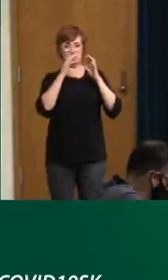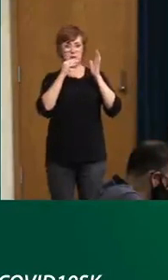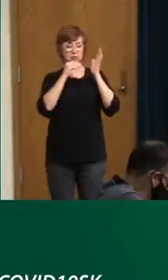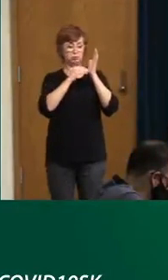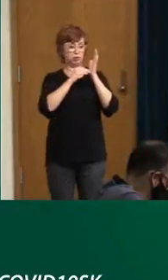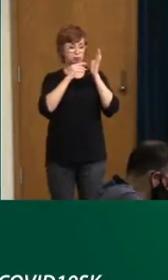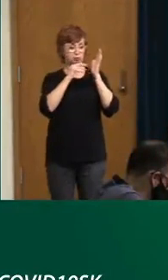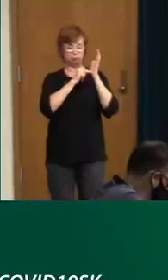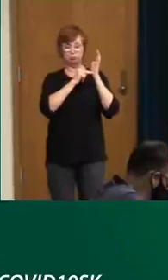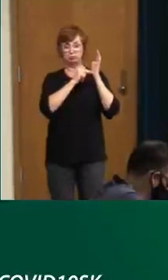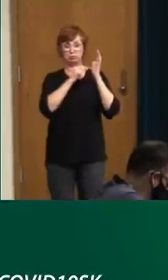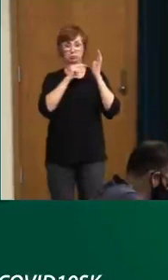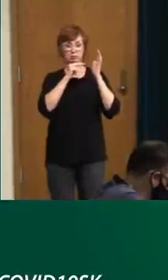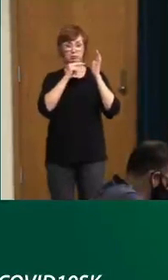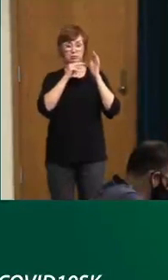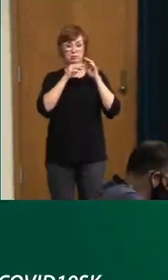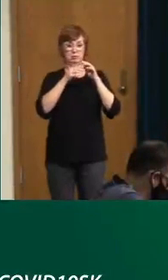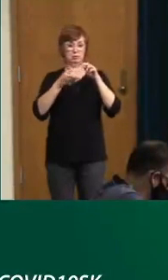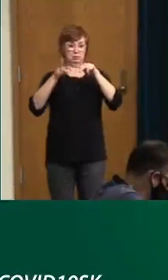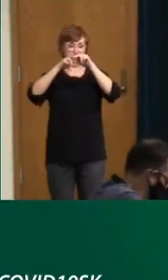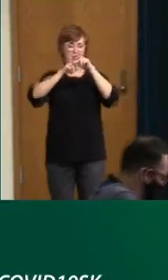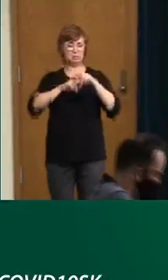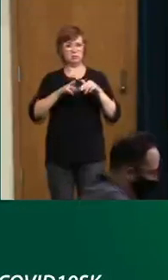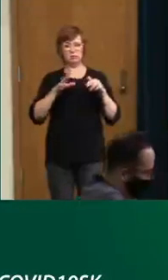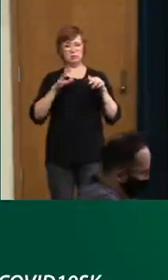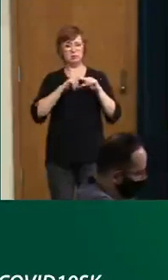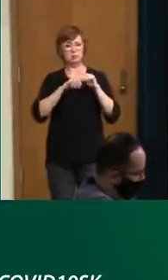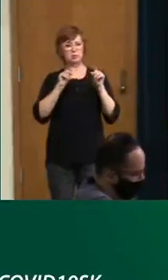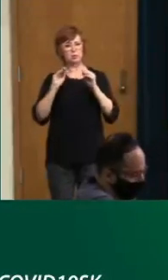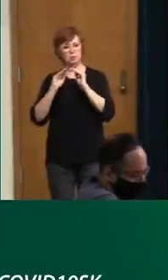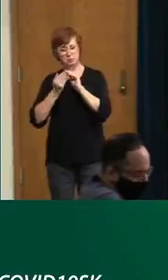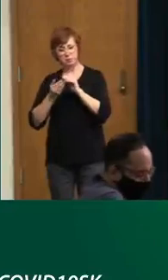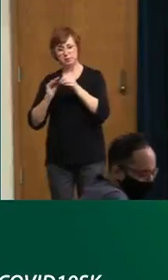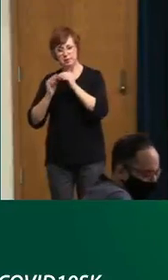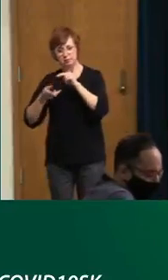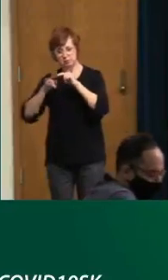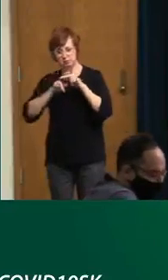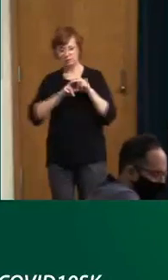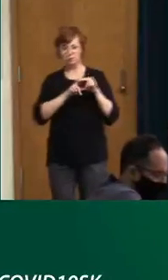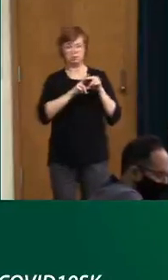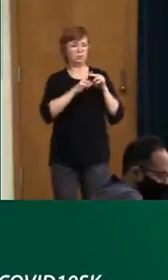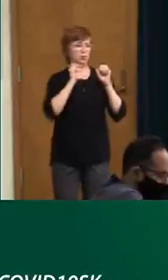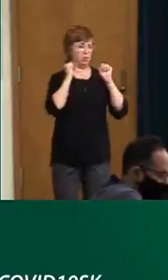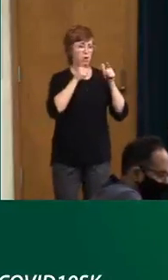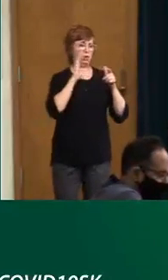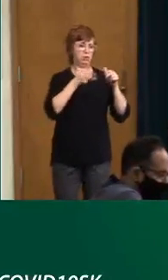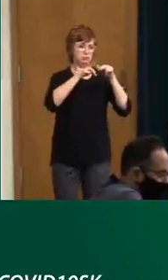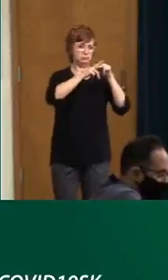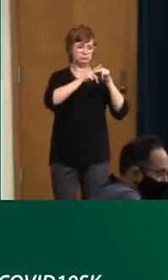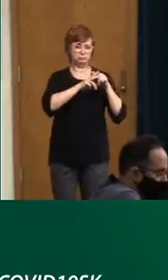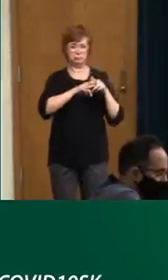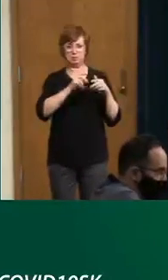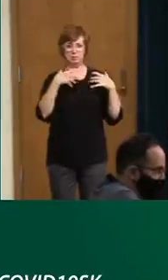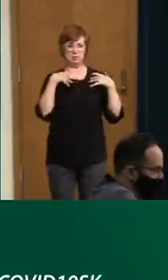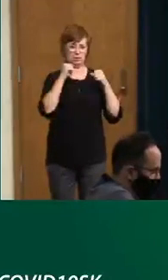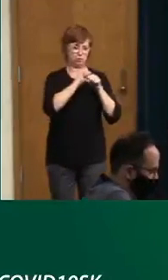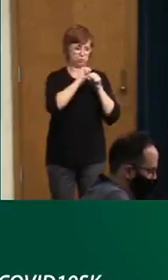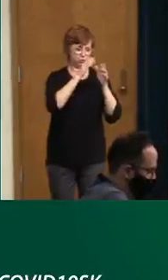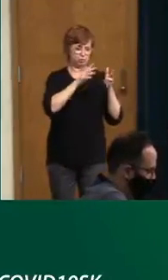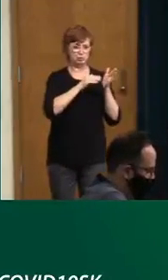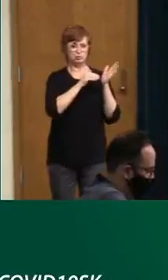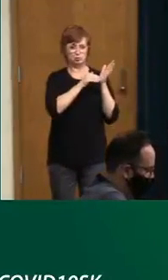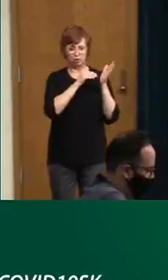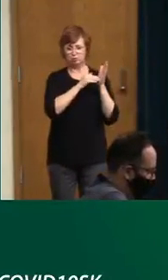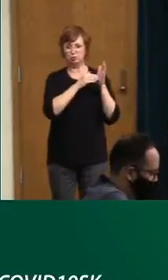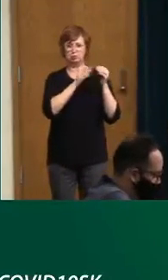going to see changes in spread in schools, we're going to see them in healthcare facilities, and we're going to see them impact healthcare employees, physicians, just like we